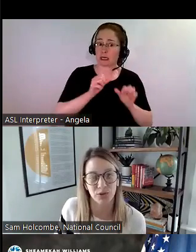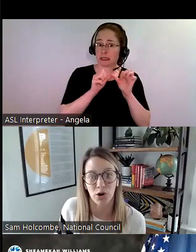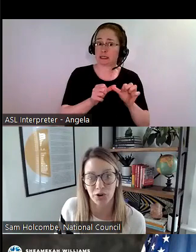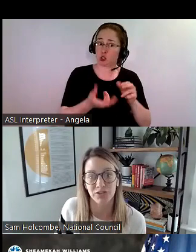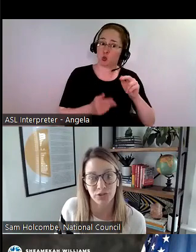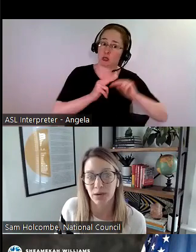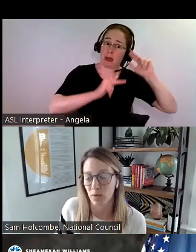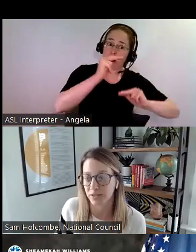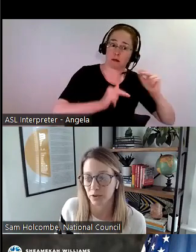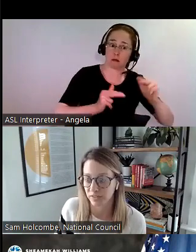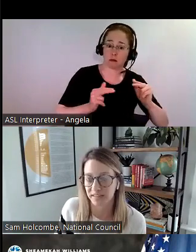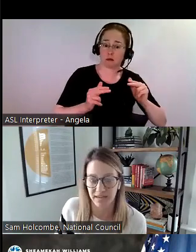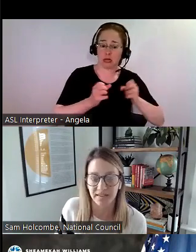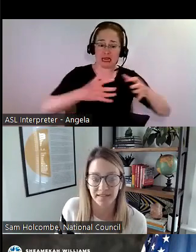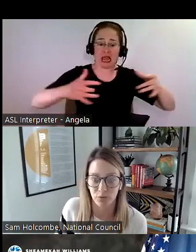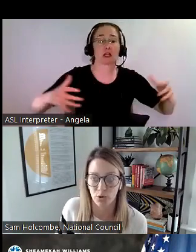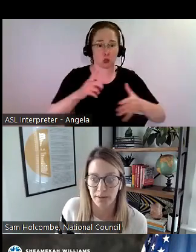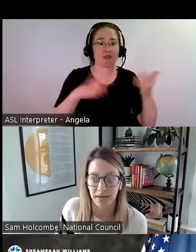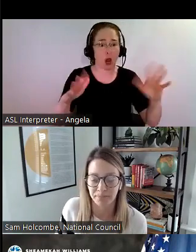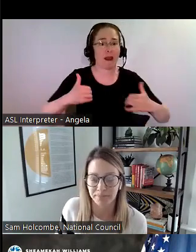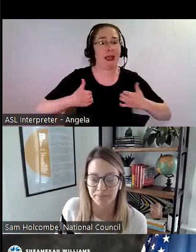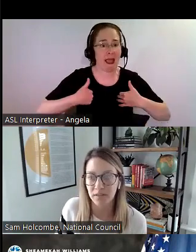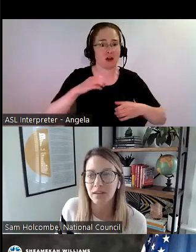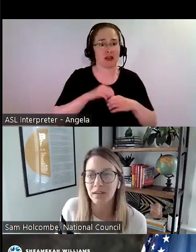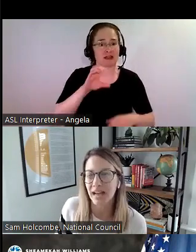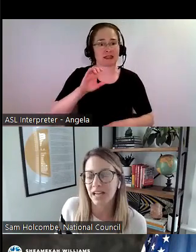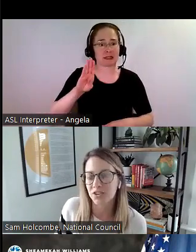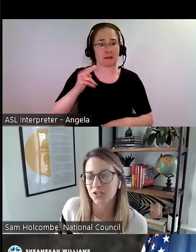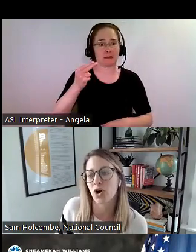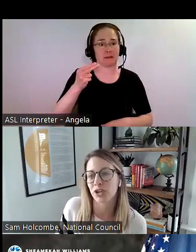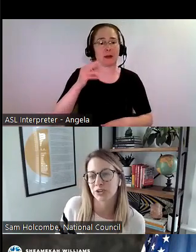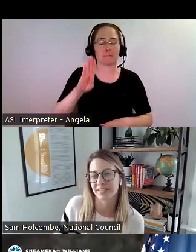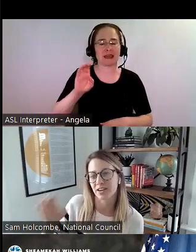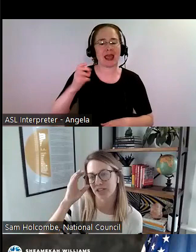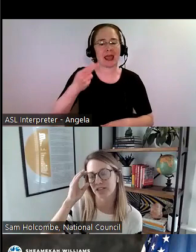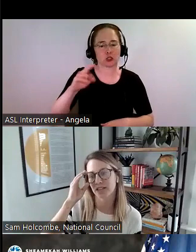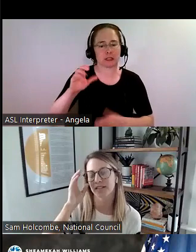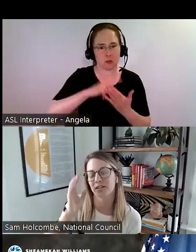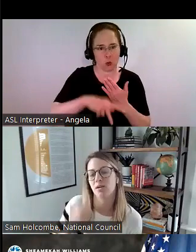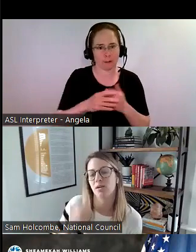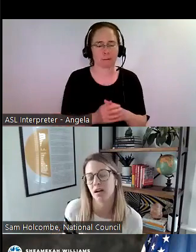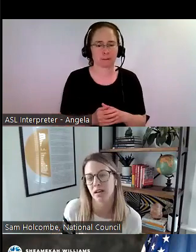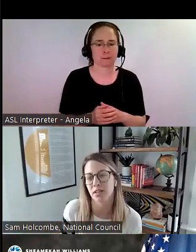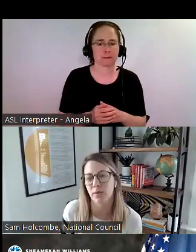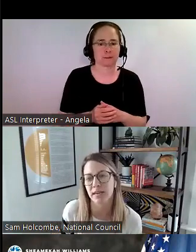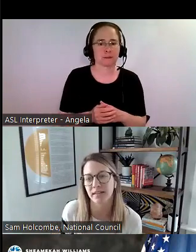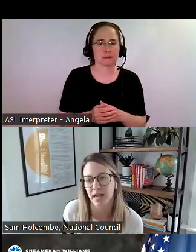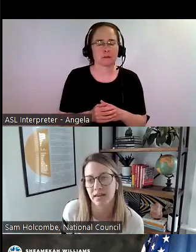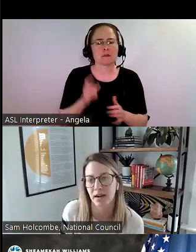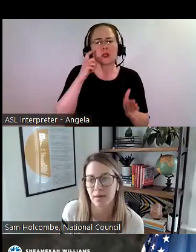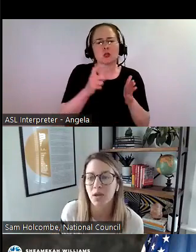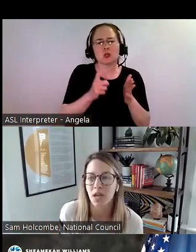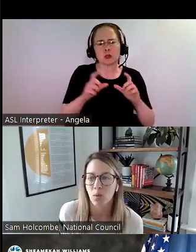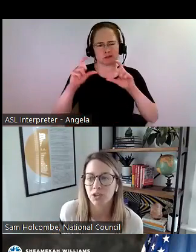and enhance what they're already doing within their CCBHC programming. And just drawing your attention to this little icon on the